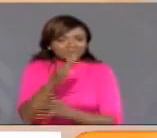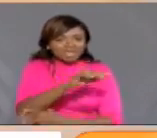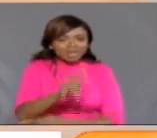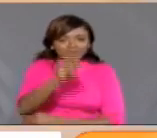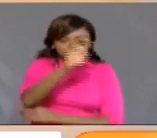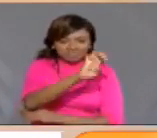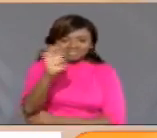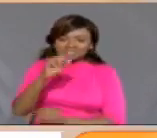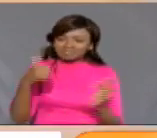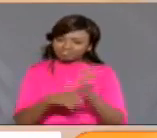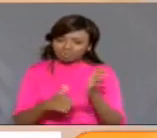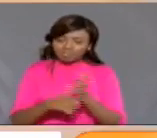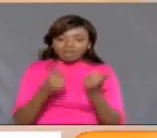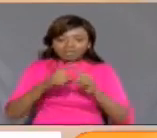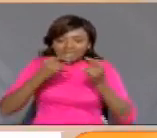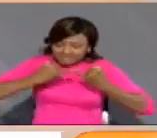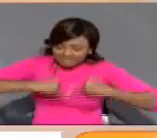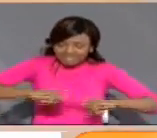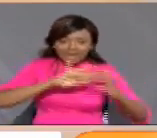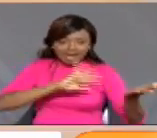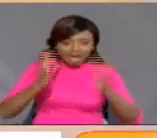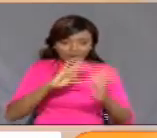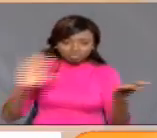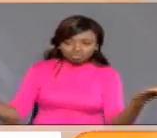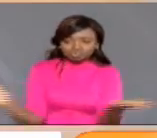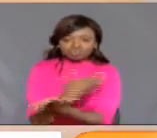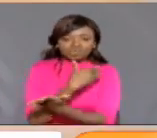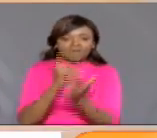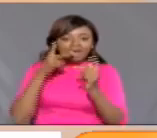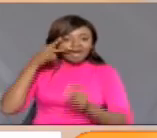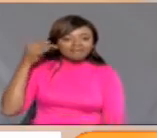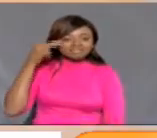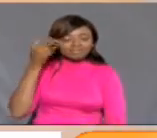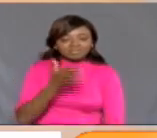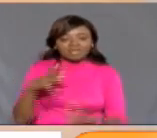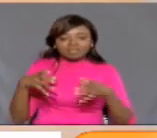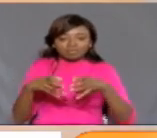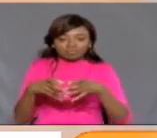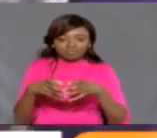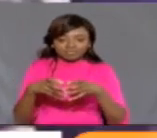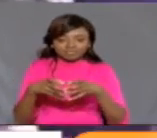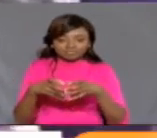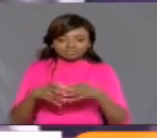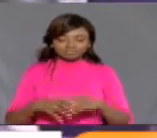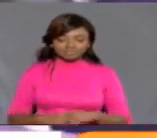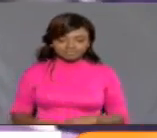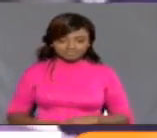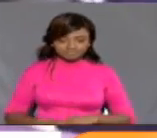Kenya, despite efforts to flush out terror cells living within the local community.